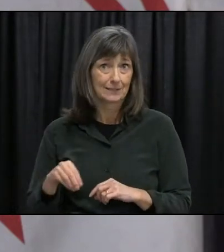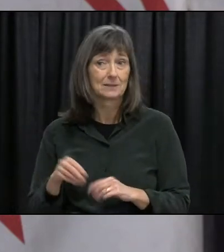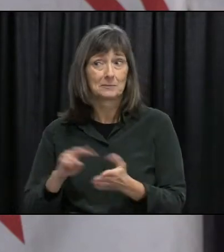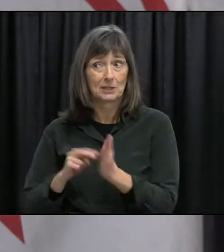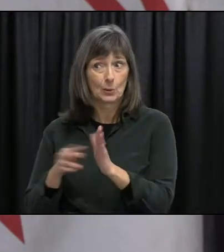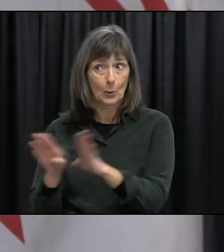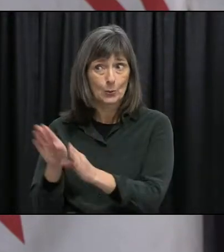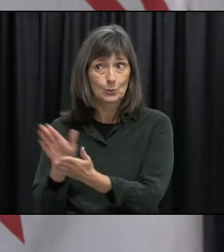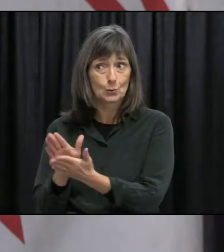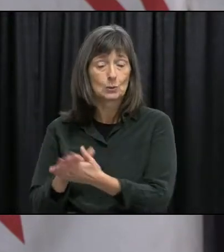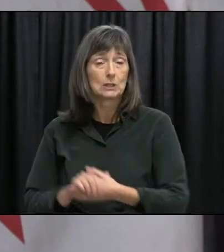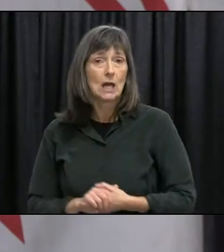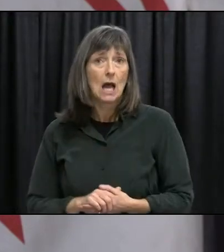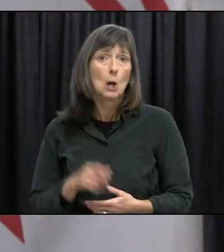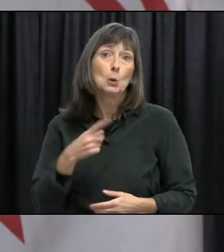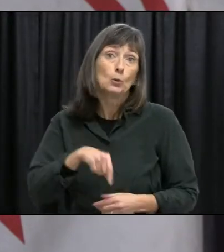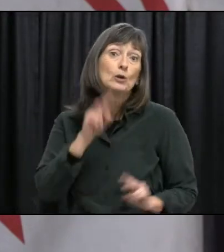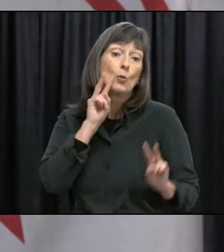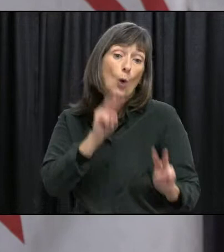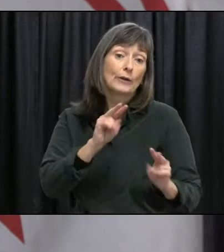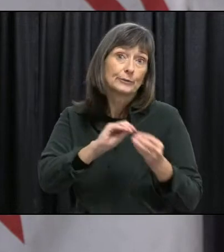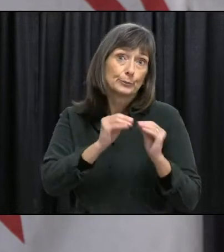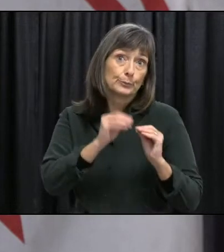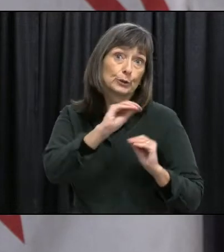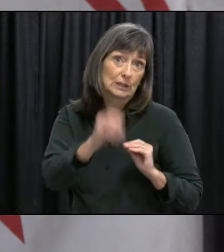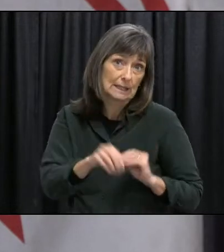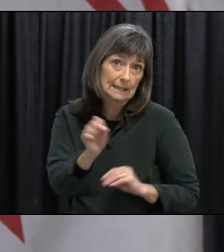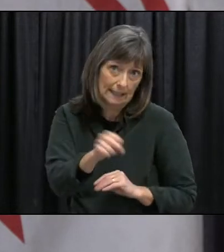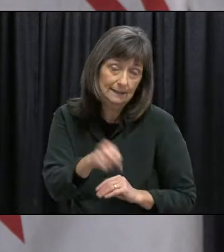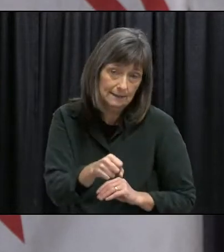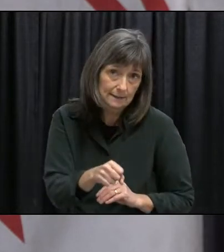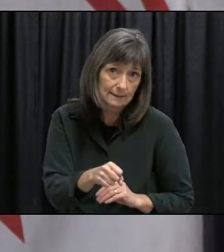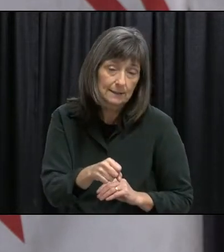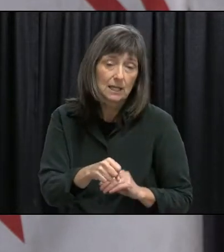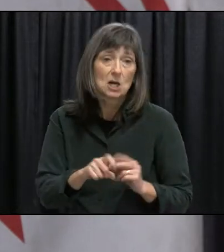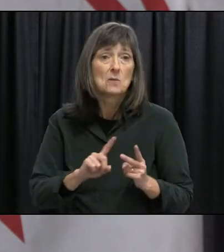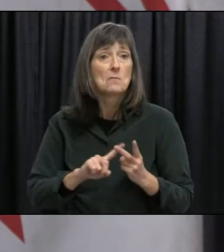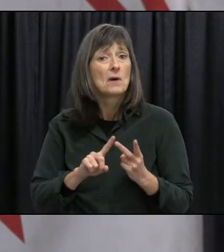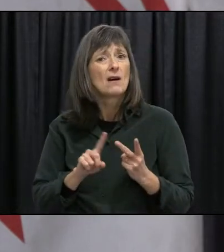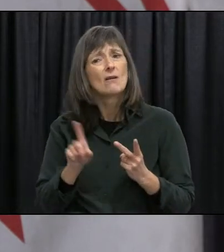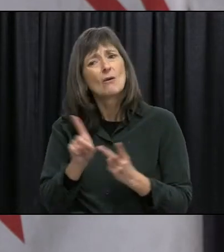that's one thing that we look at when we're looking at the spread of